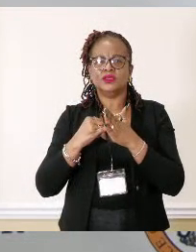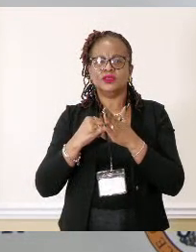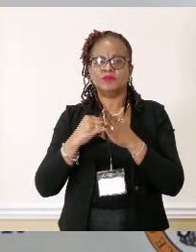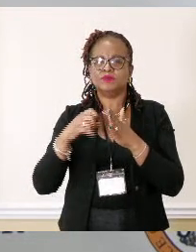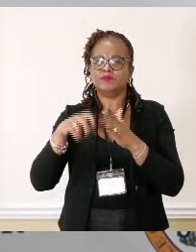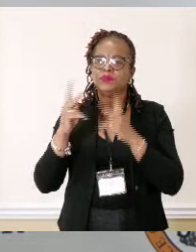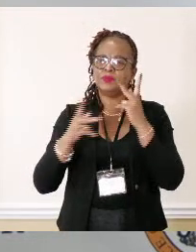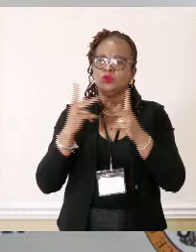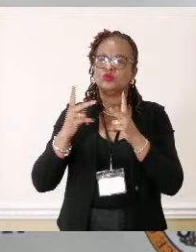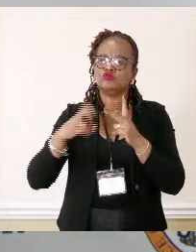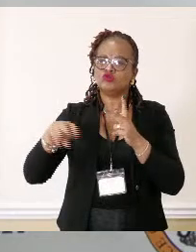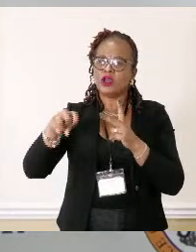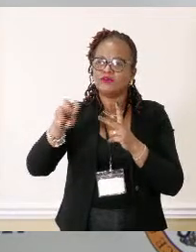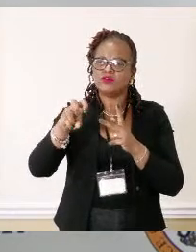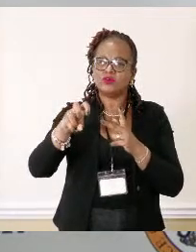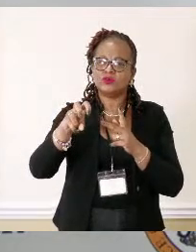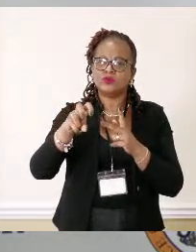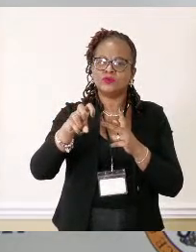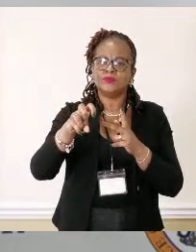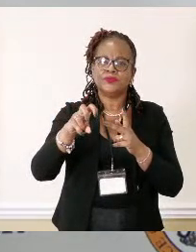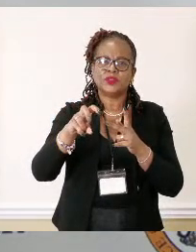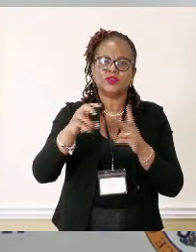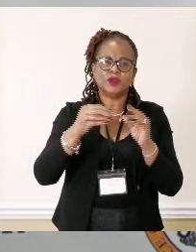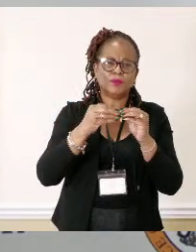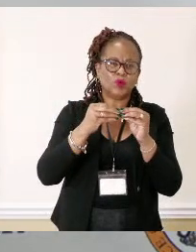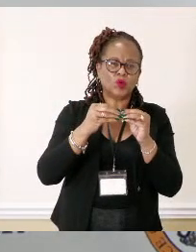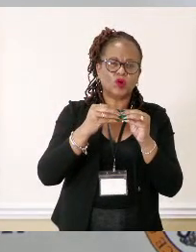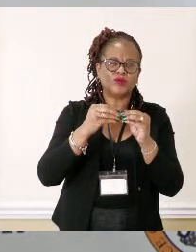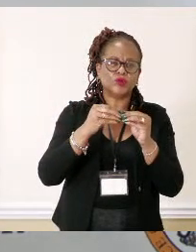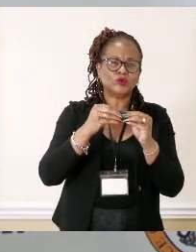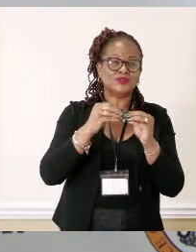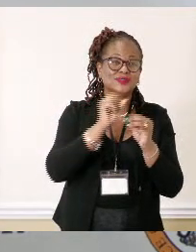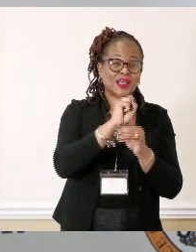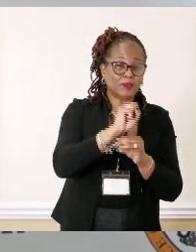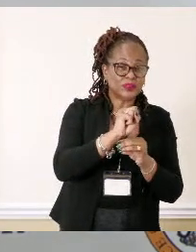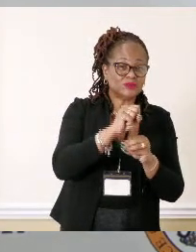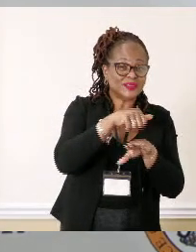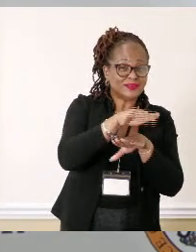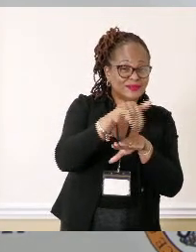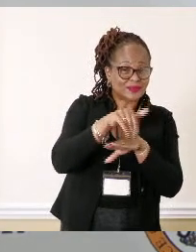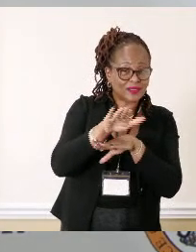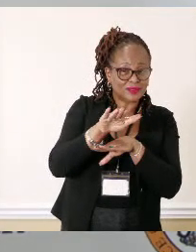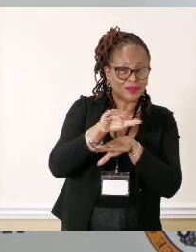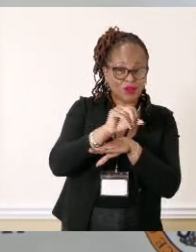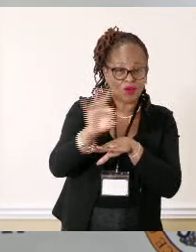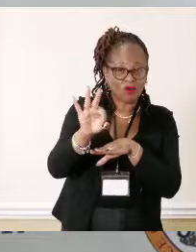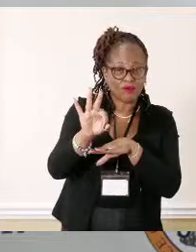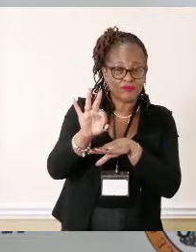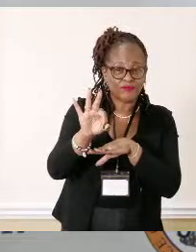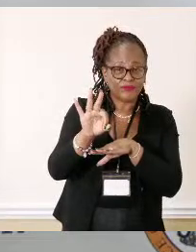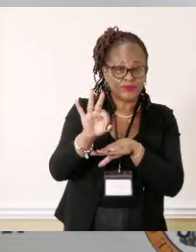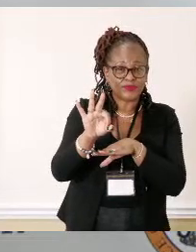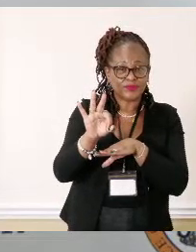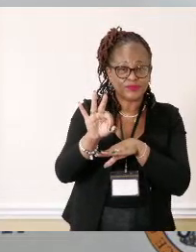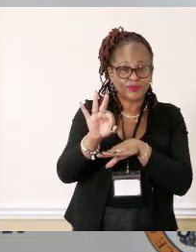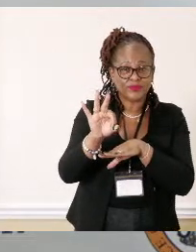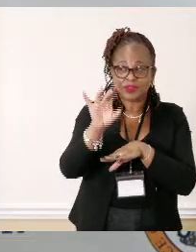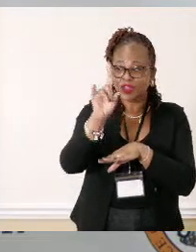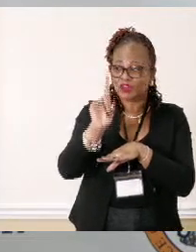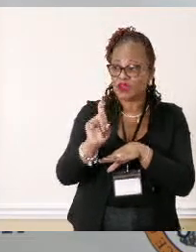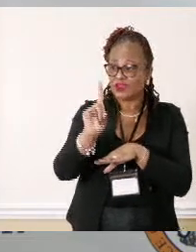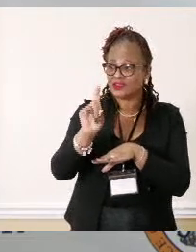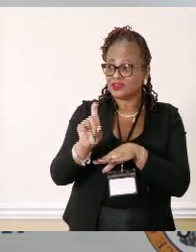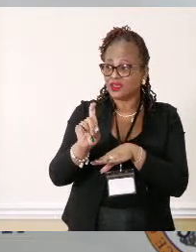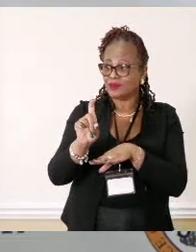to areas where these more infectious strains have been, and have those samples been sent off as yet? Could you ask all three parts of your